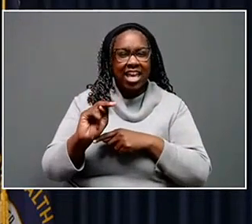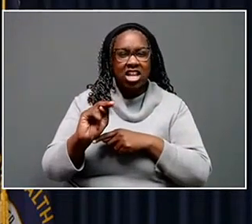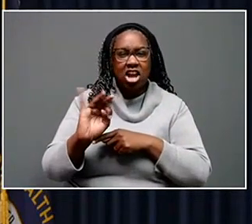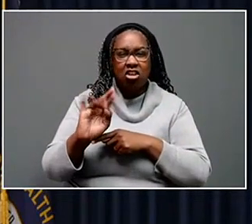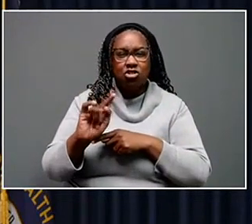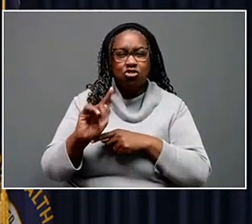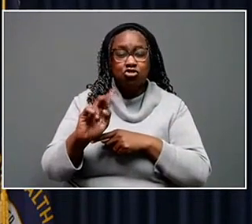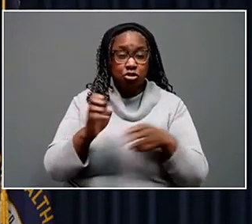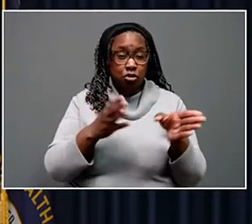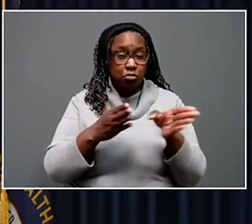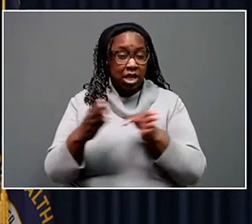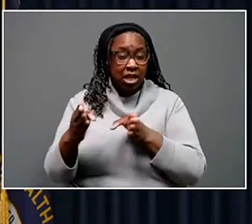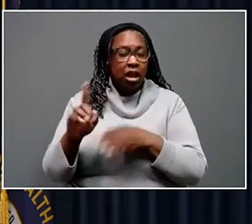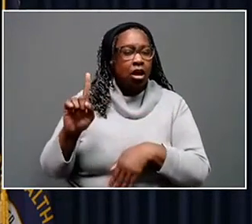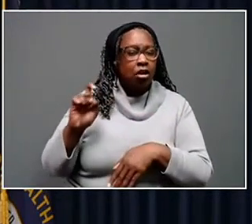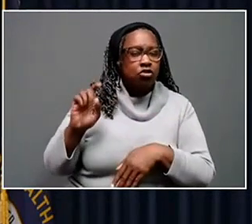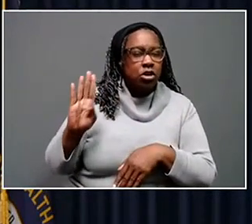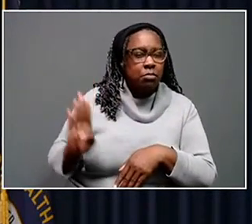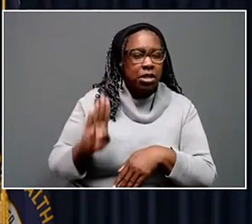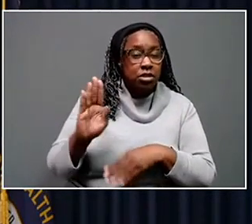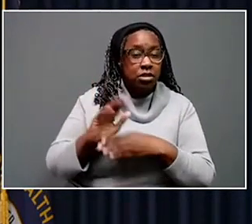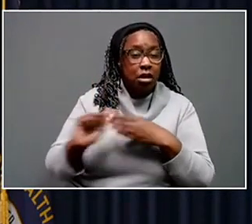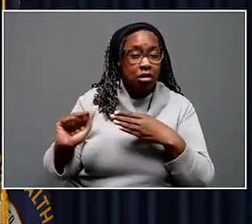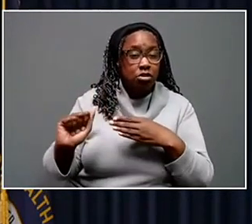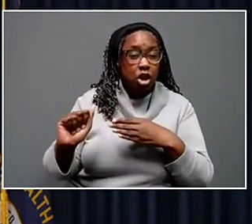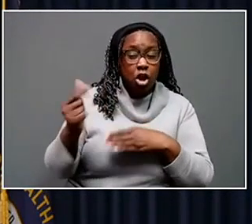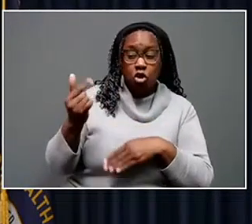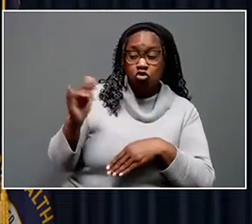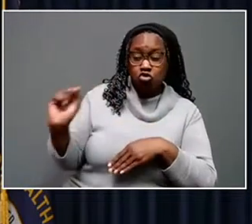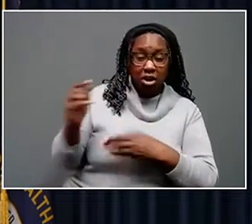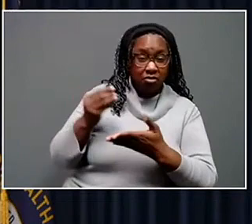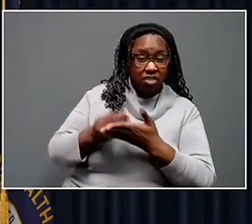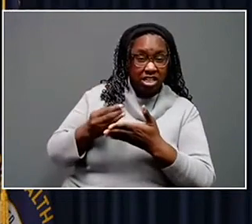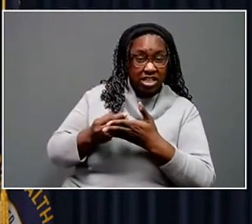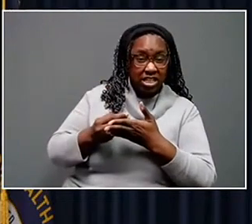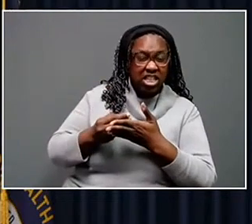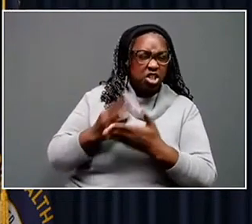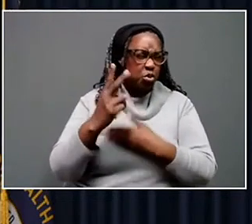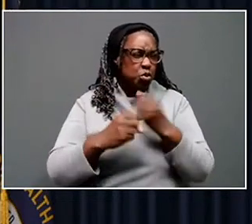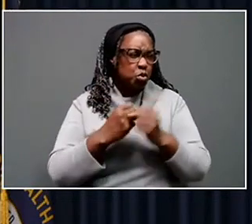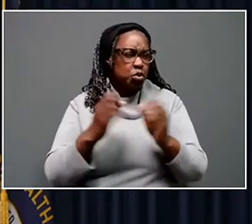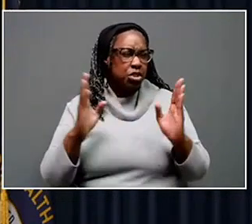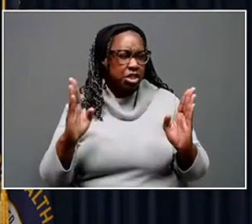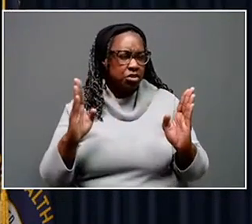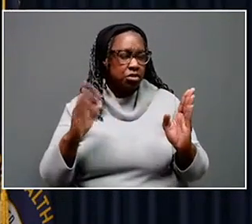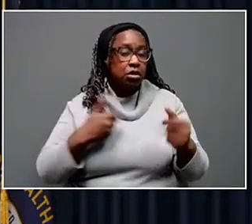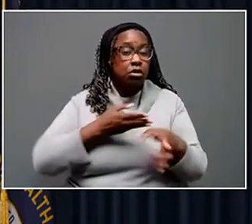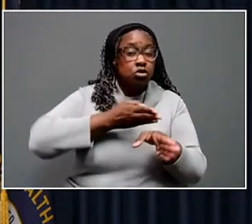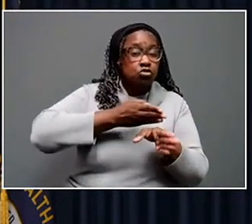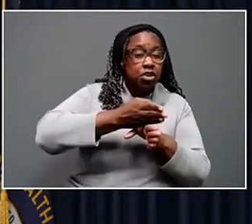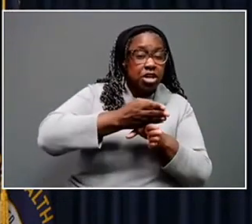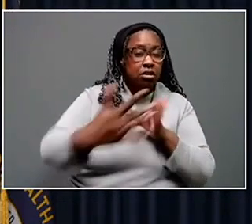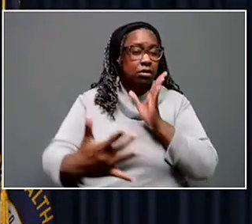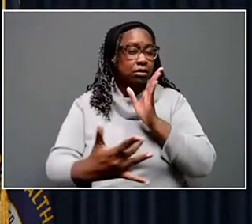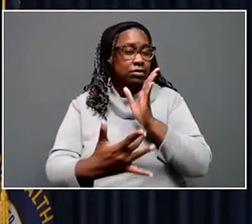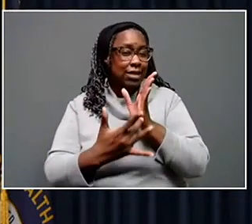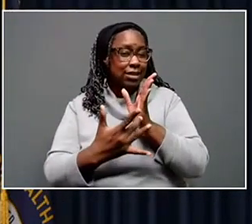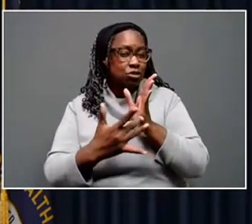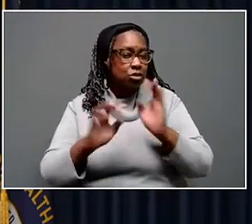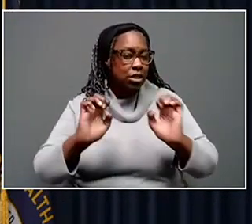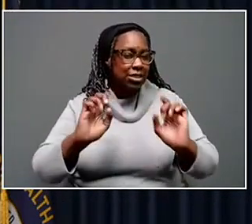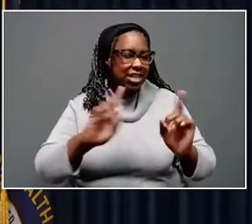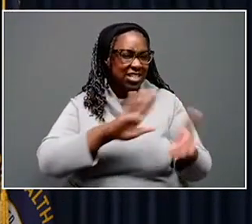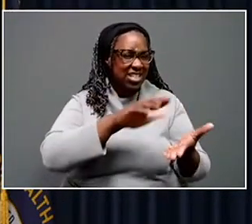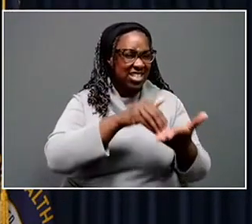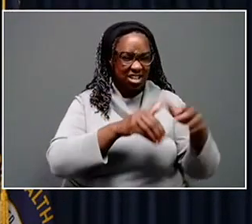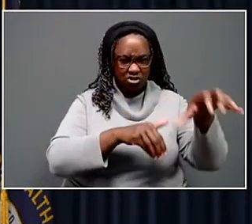grant funding over two years to build and renovate more career and technical education centers. With an economy on fire,